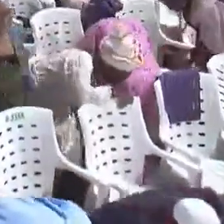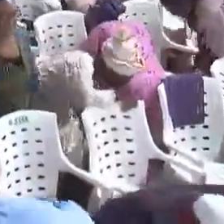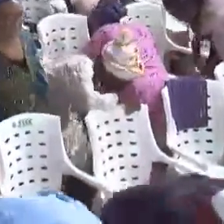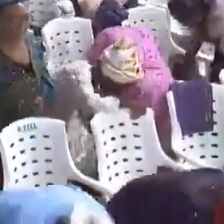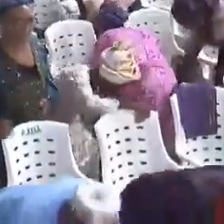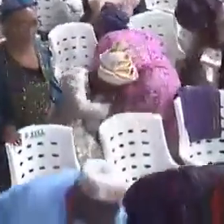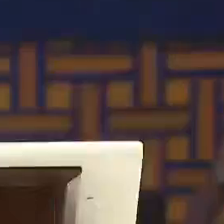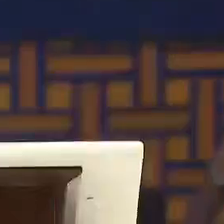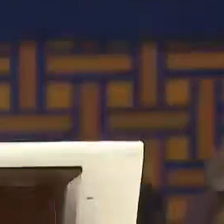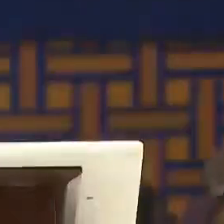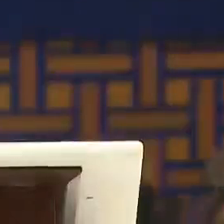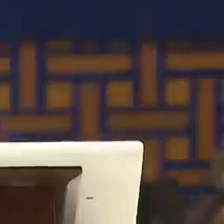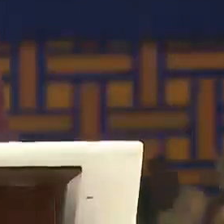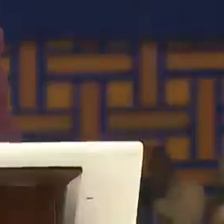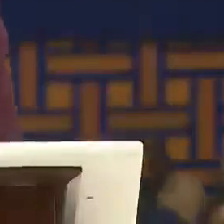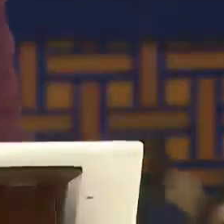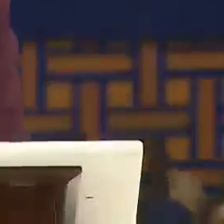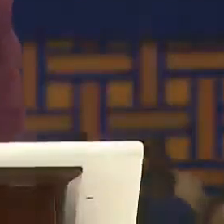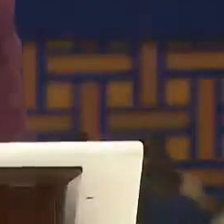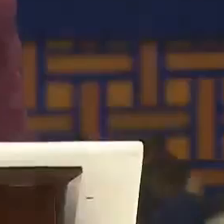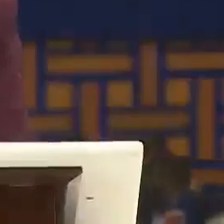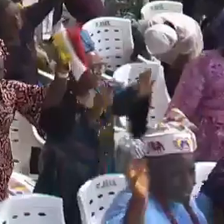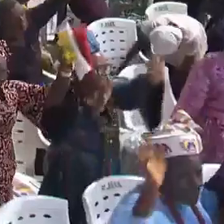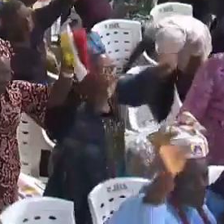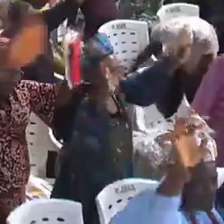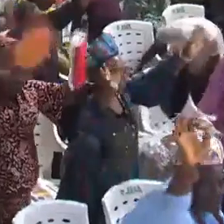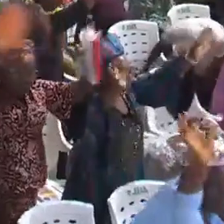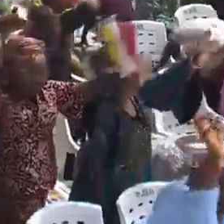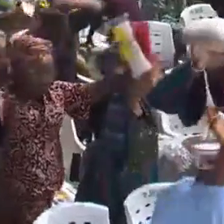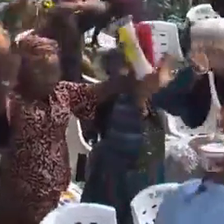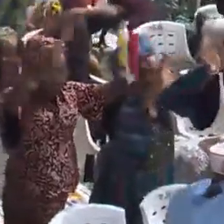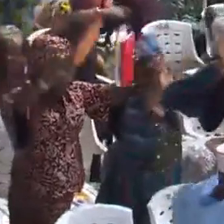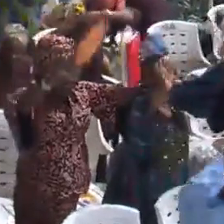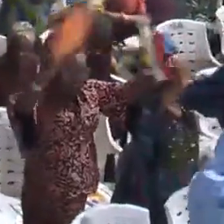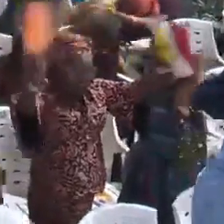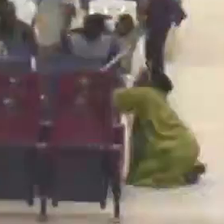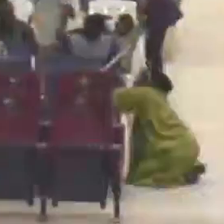Well, let somebody shout hallelujah.